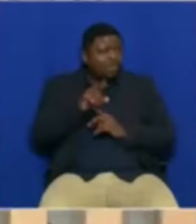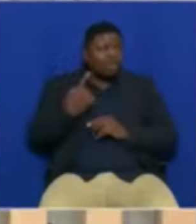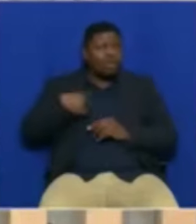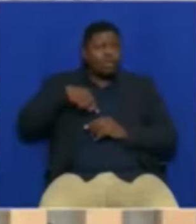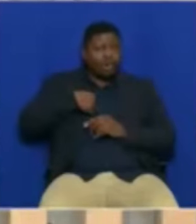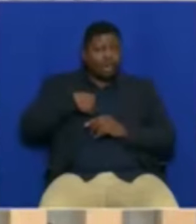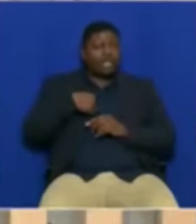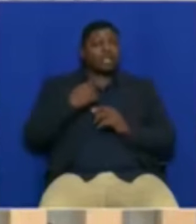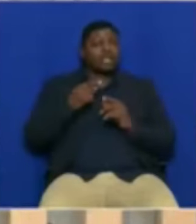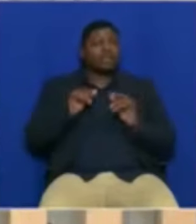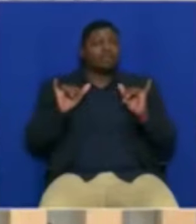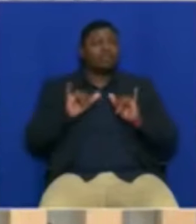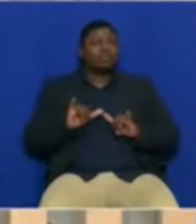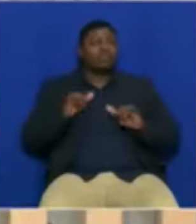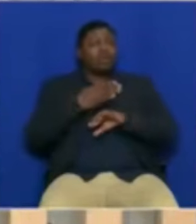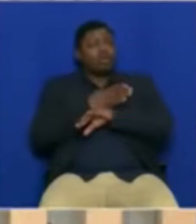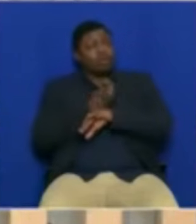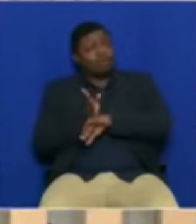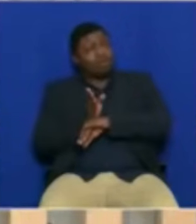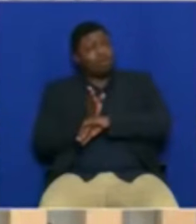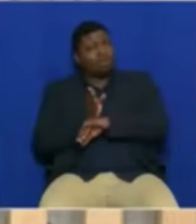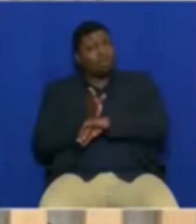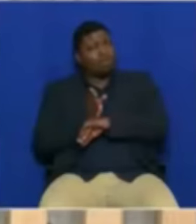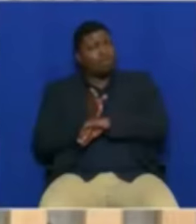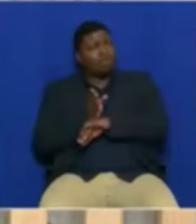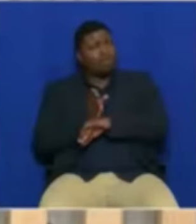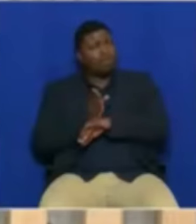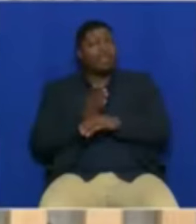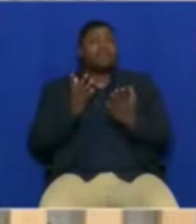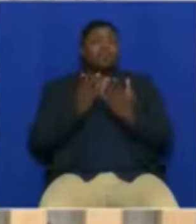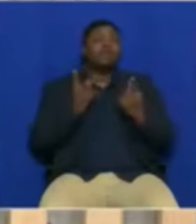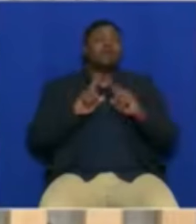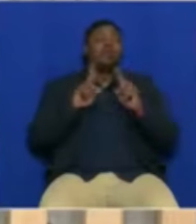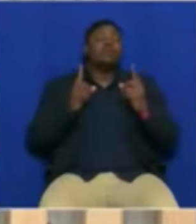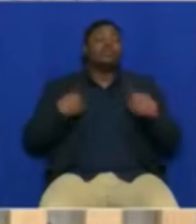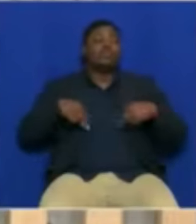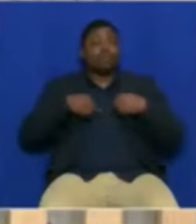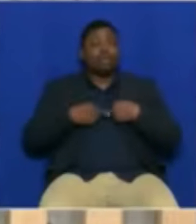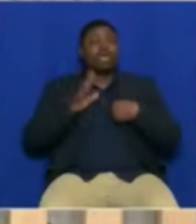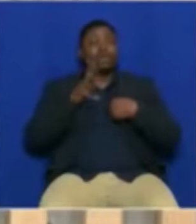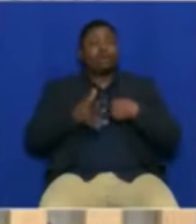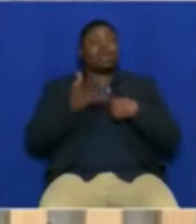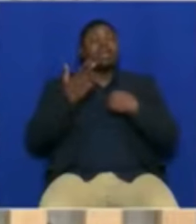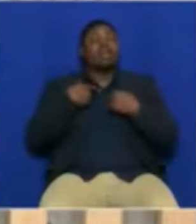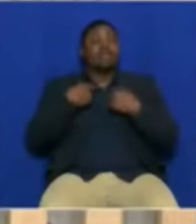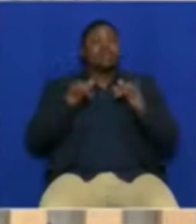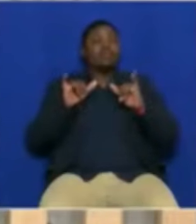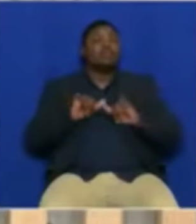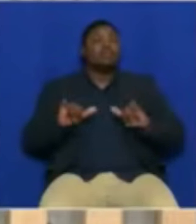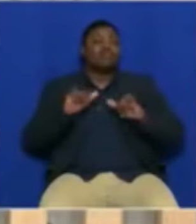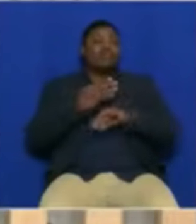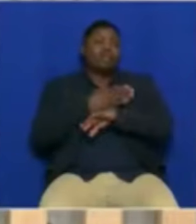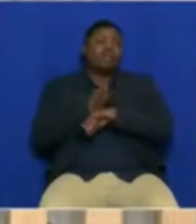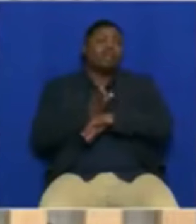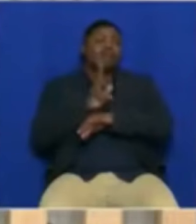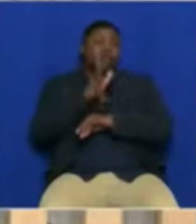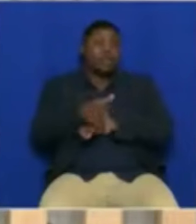think we'll be here for quite some time. I apologize.